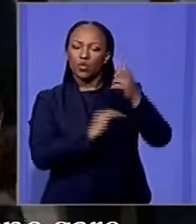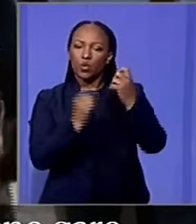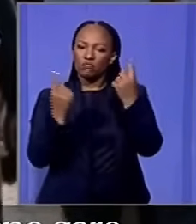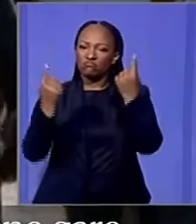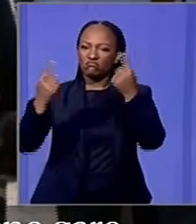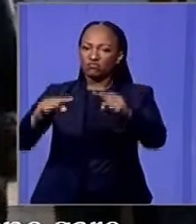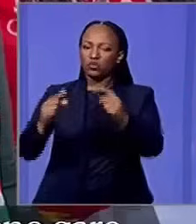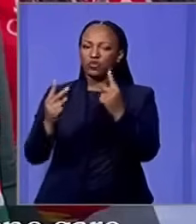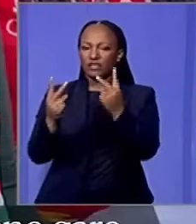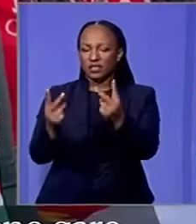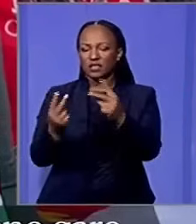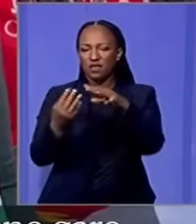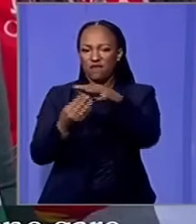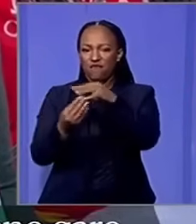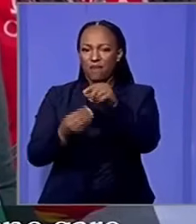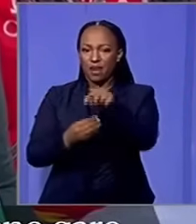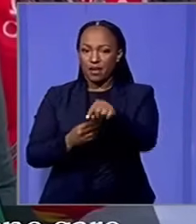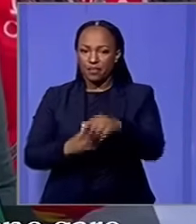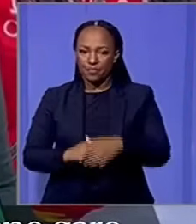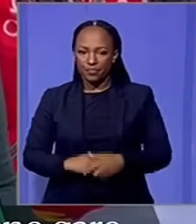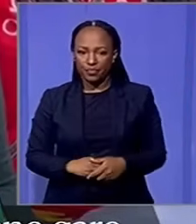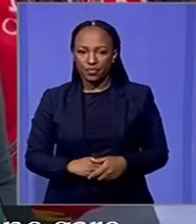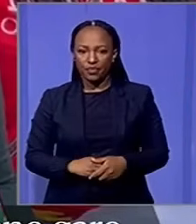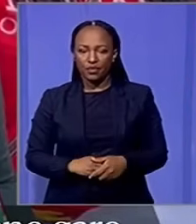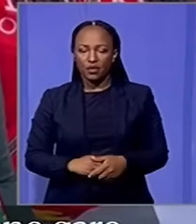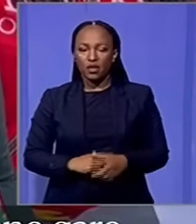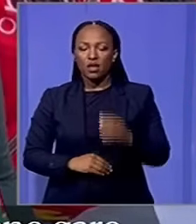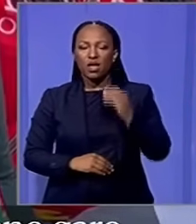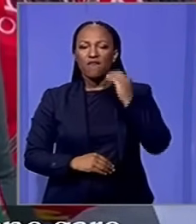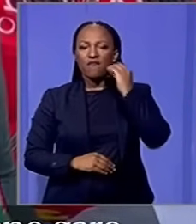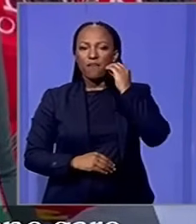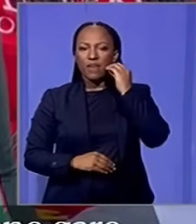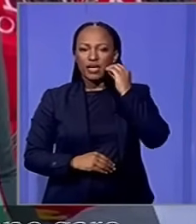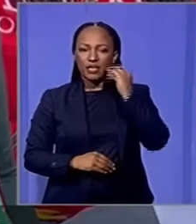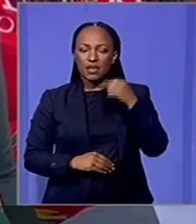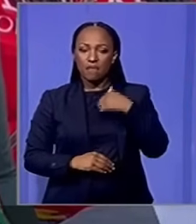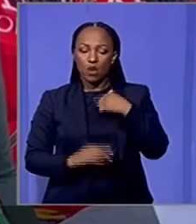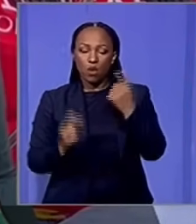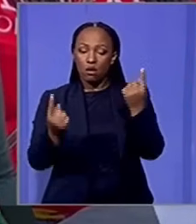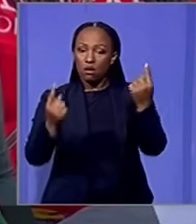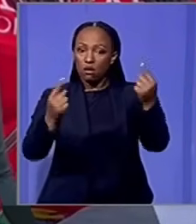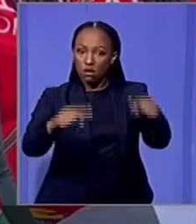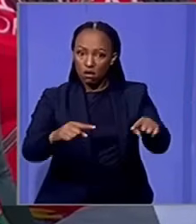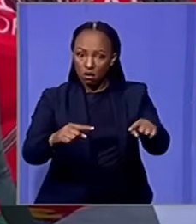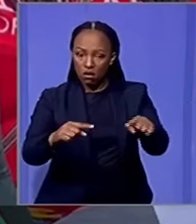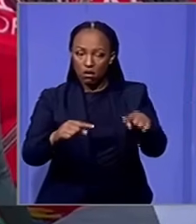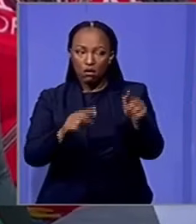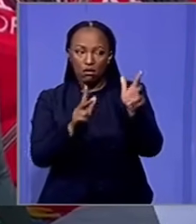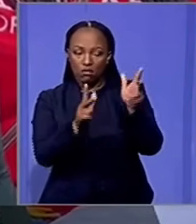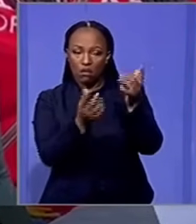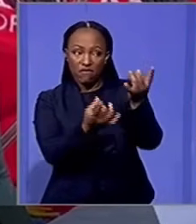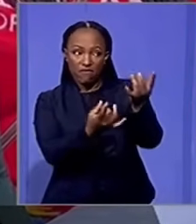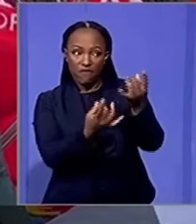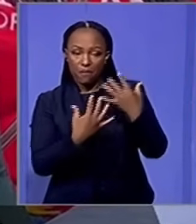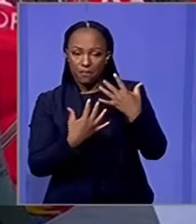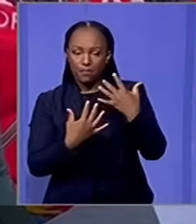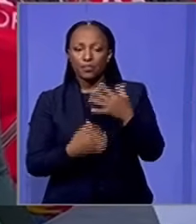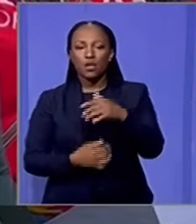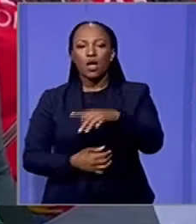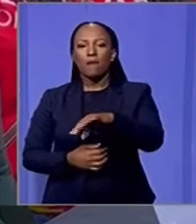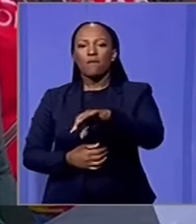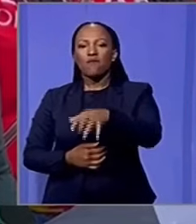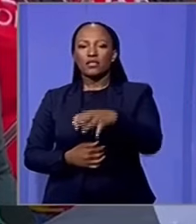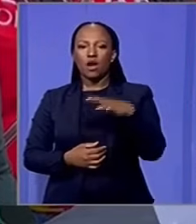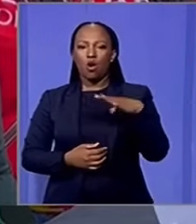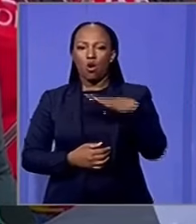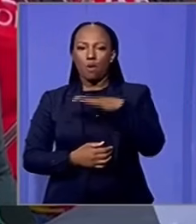la batswasehlabelo. The information that we received while I was on the scene, when I was briefed by the provincial